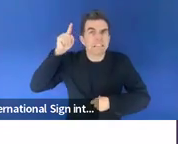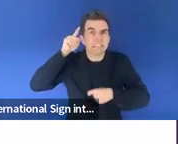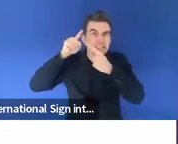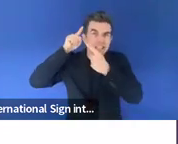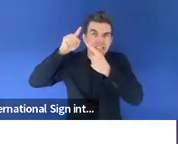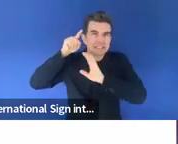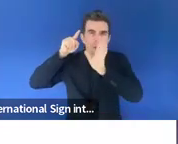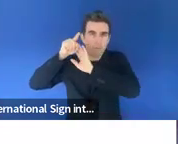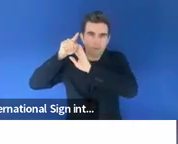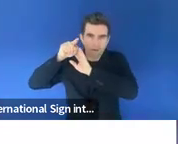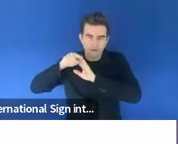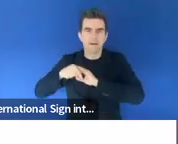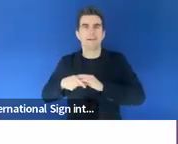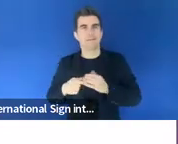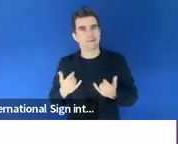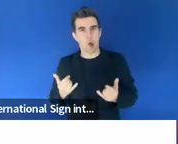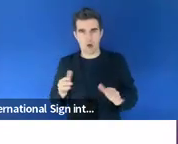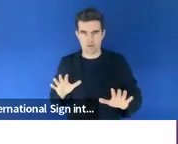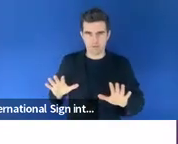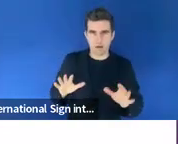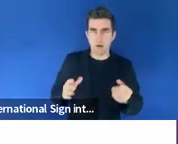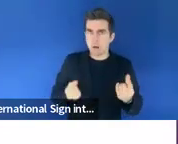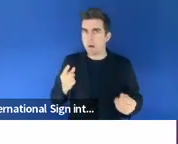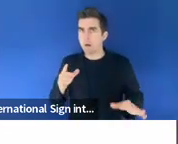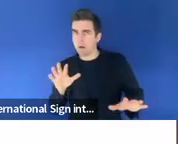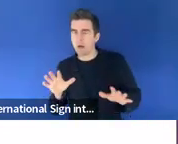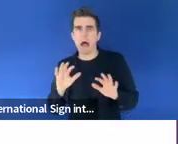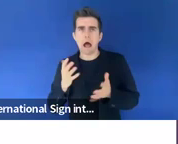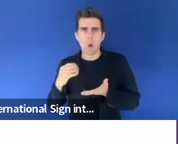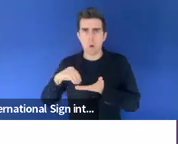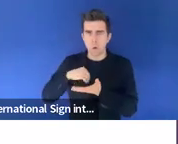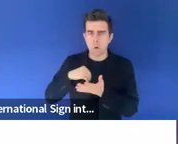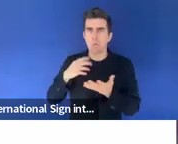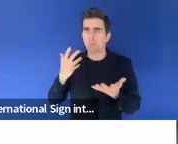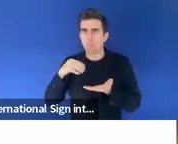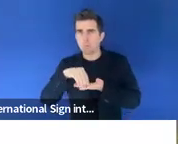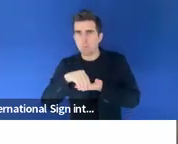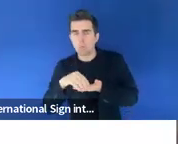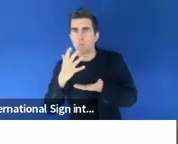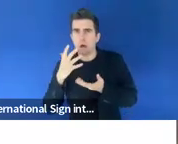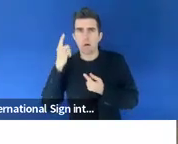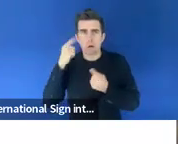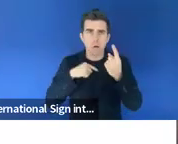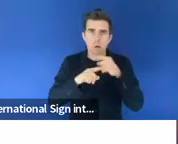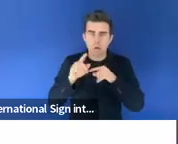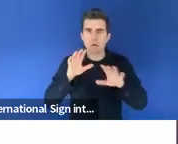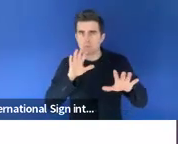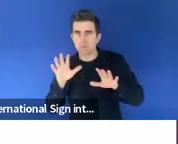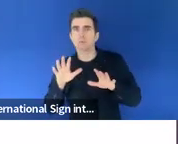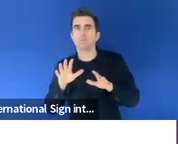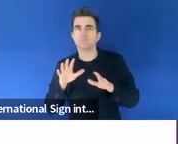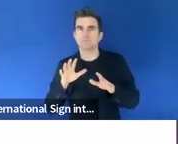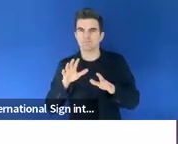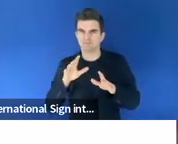that they have to go through to get money. And even after they get money, they still have a whole process that you have to use to actually do